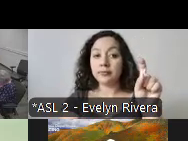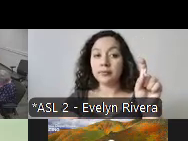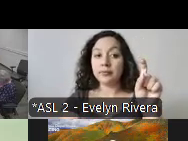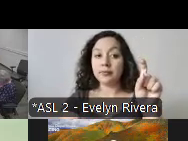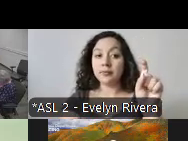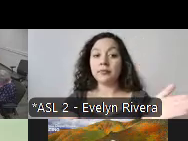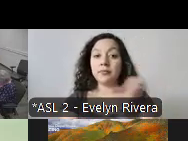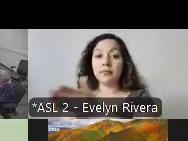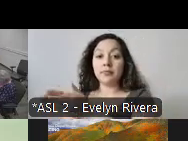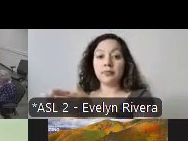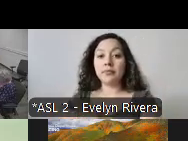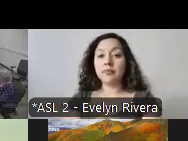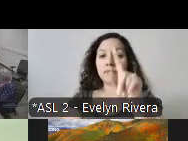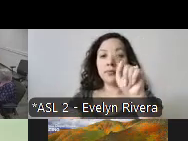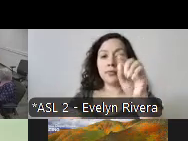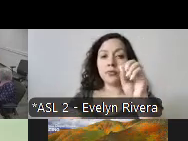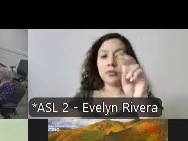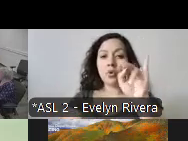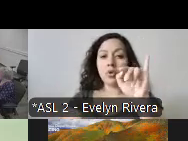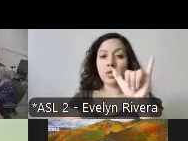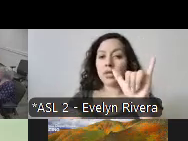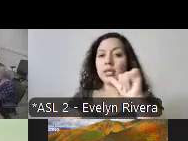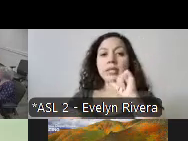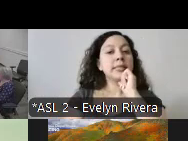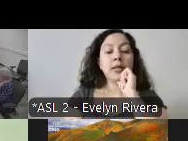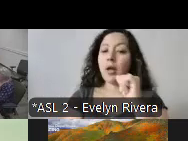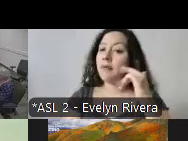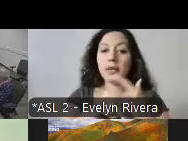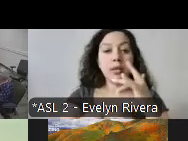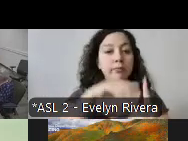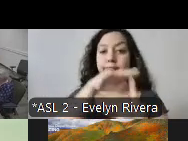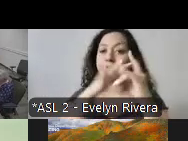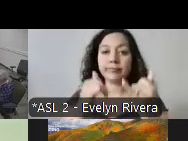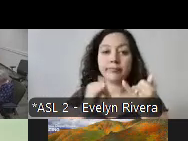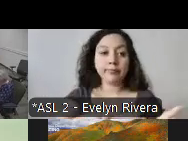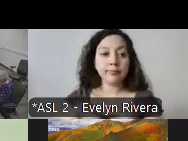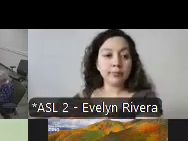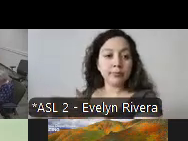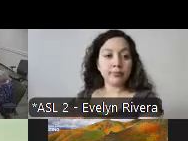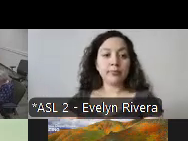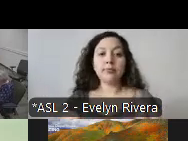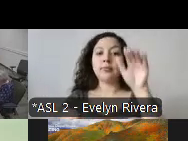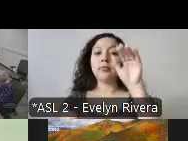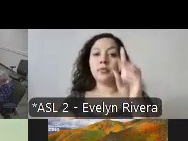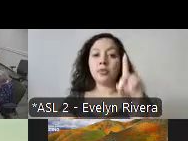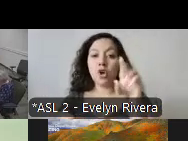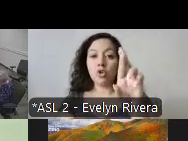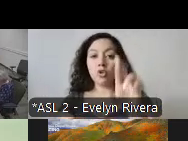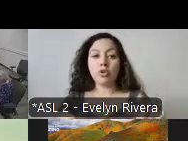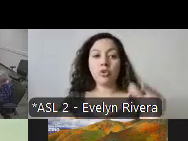Tony Gonzalez, I think he's not able to make it today. Dr. Ju? Present. Great.